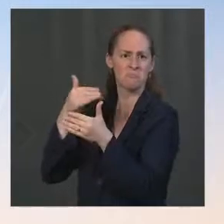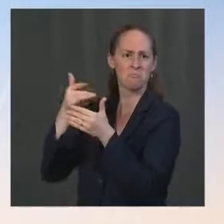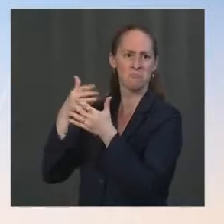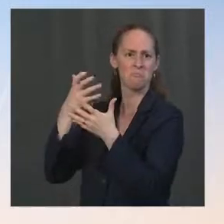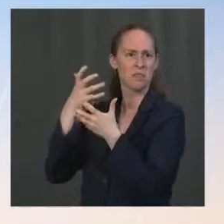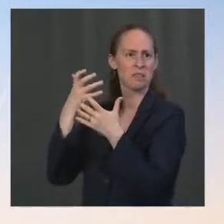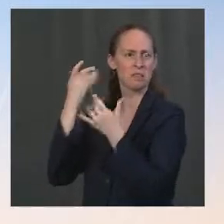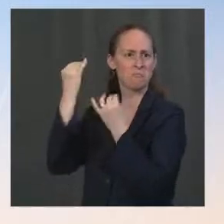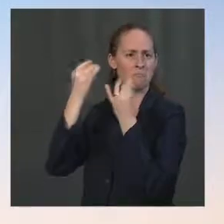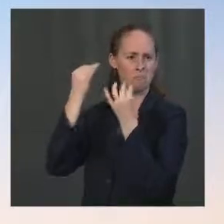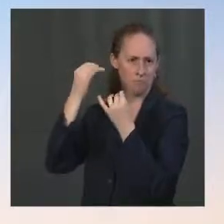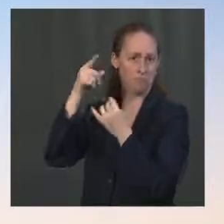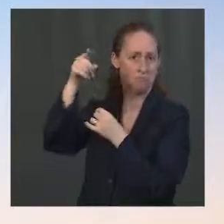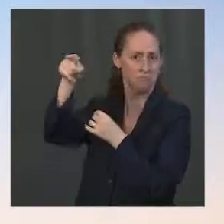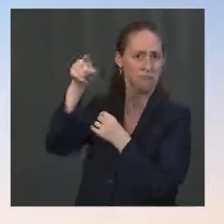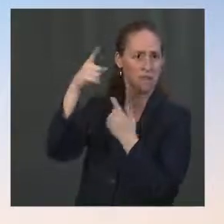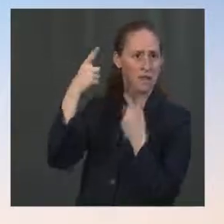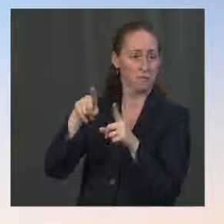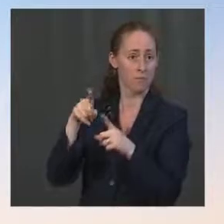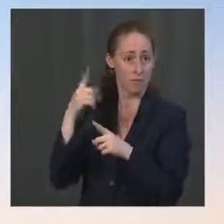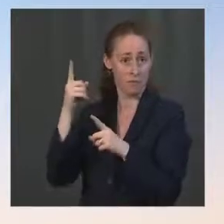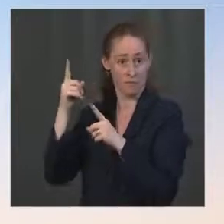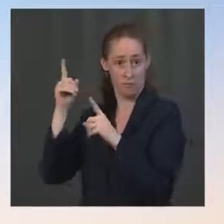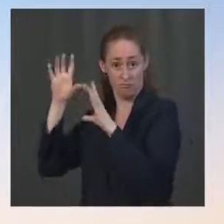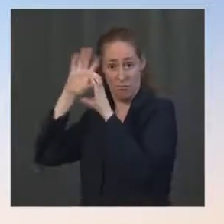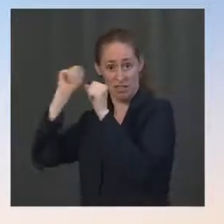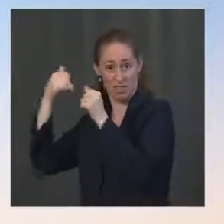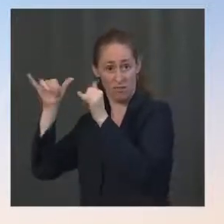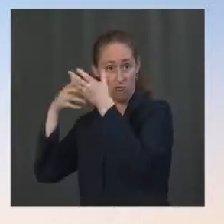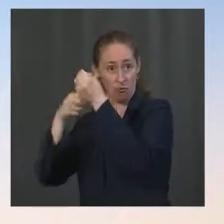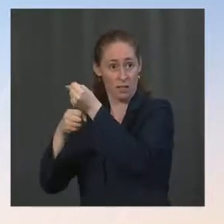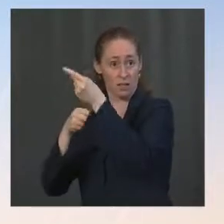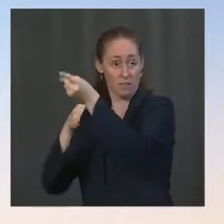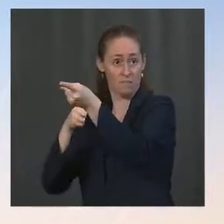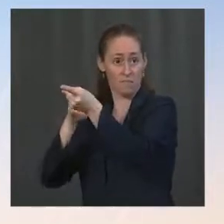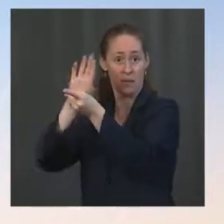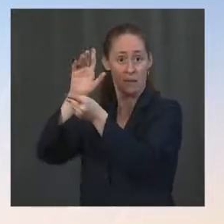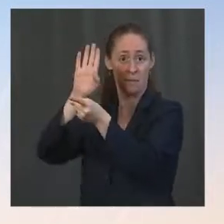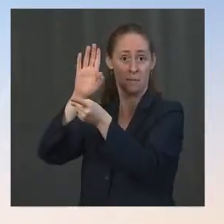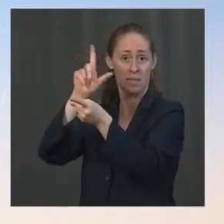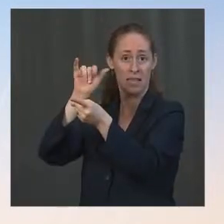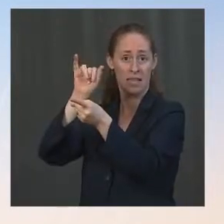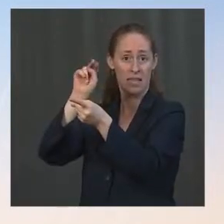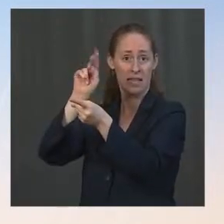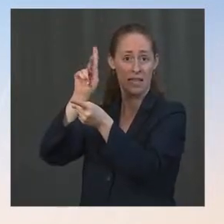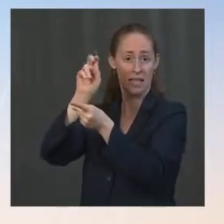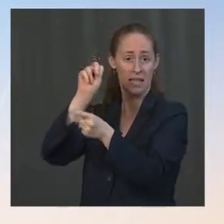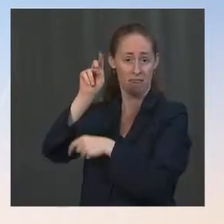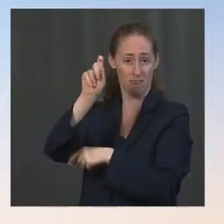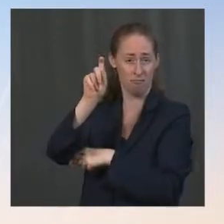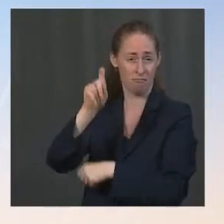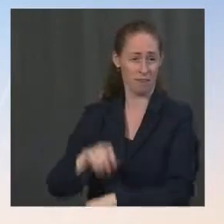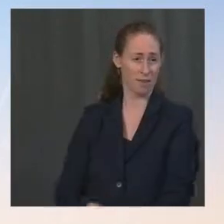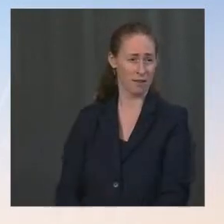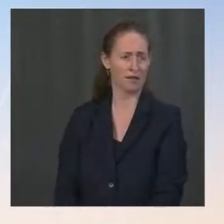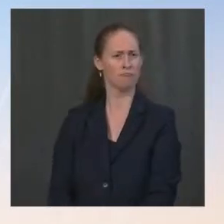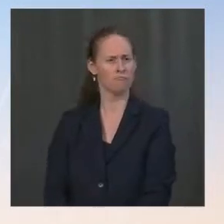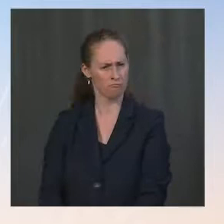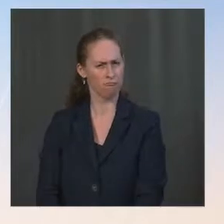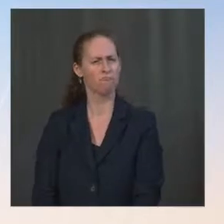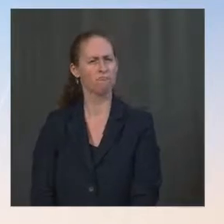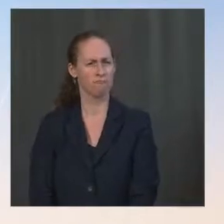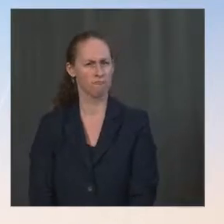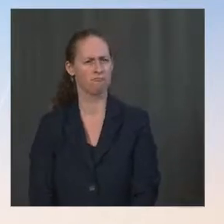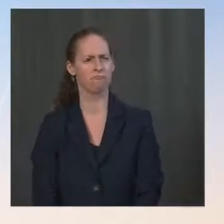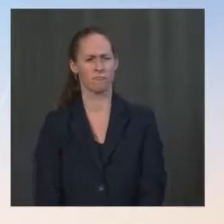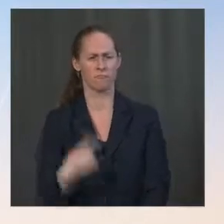House's response to the articles of impeachment? Yes, he does, and I have no response on a day where we're still honoring the lives of men and